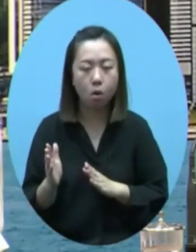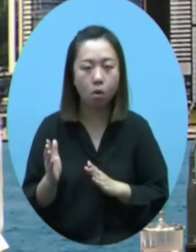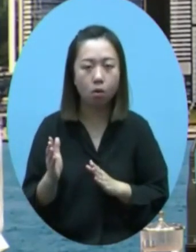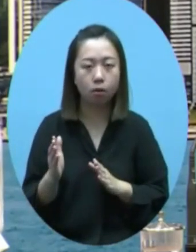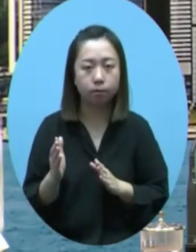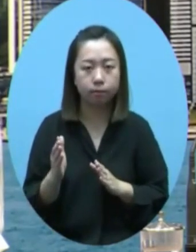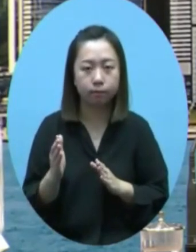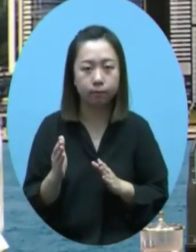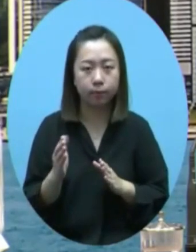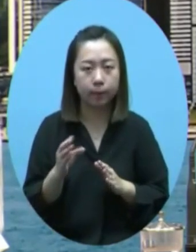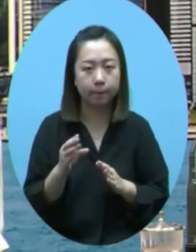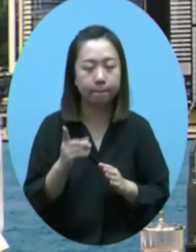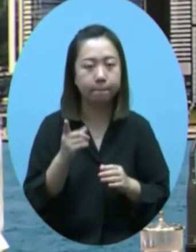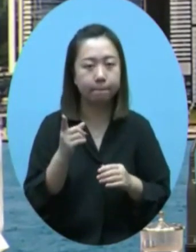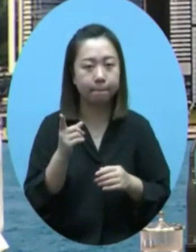try to